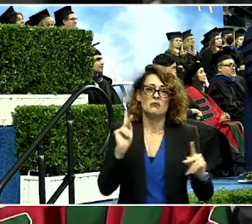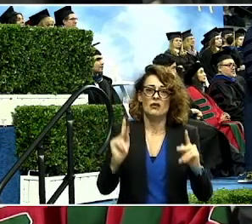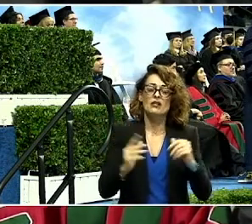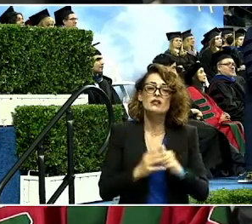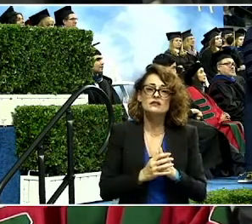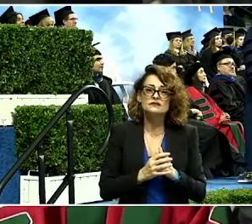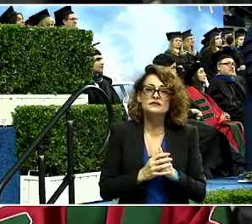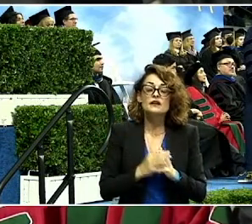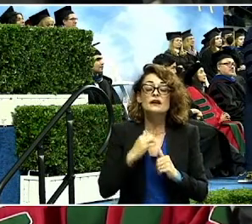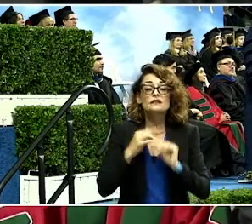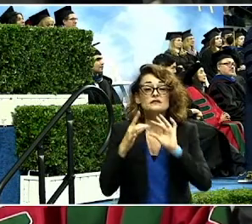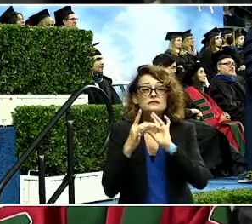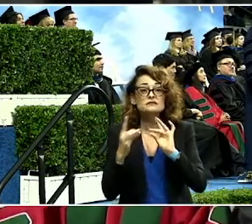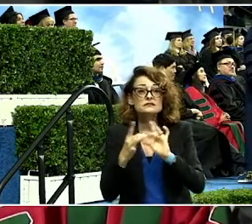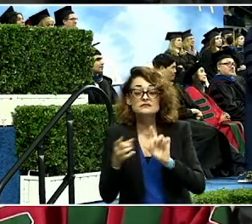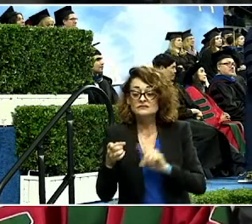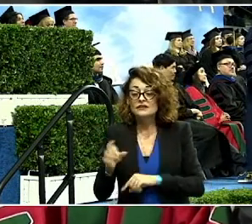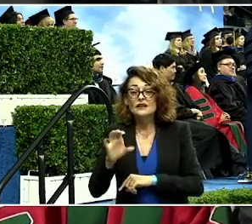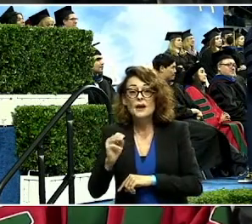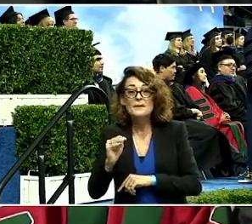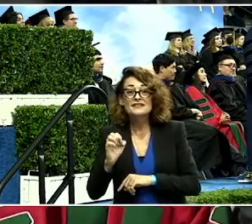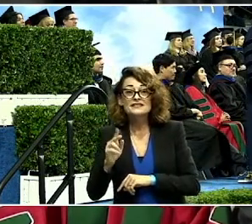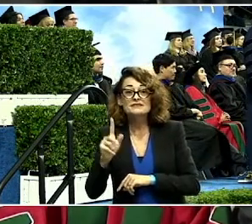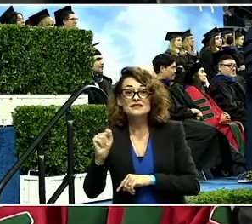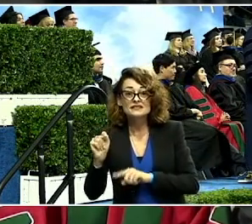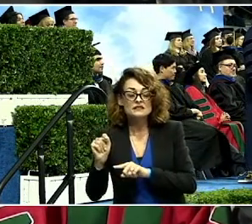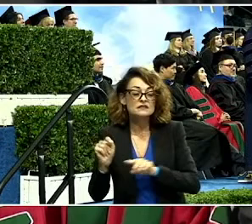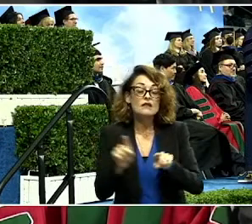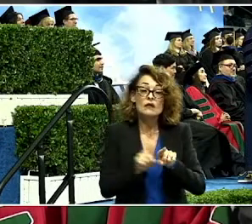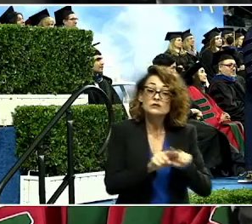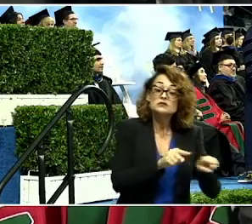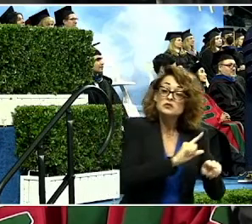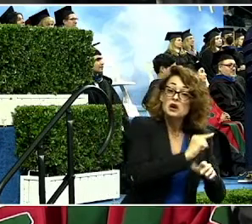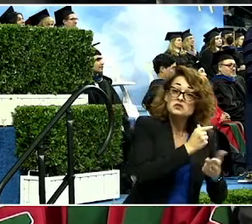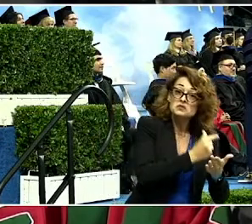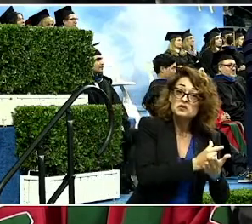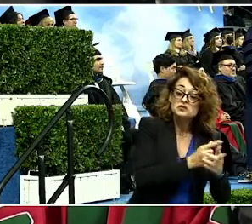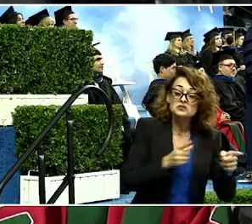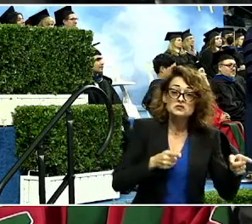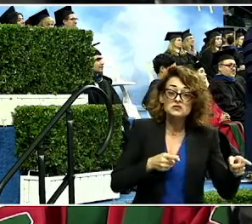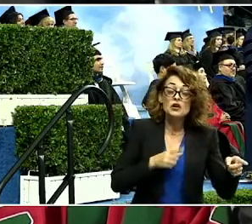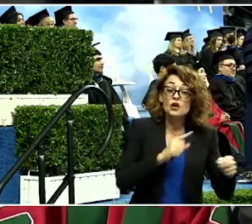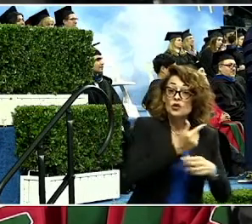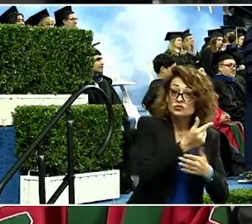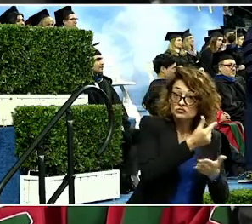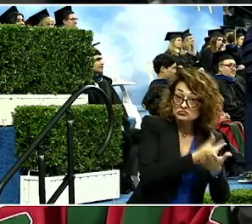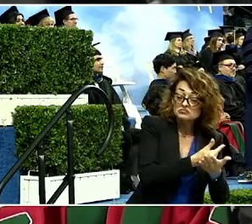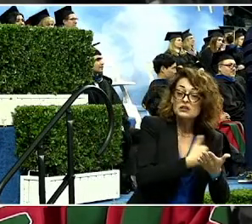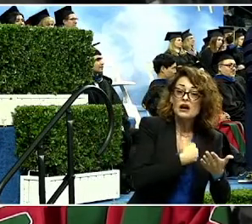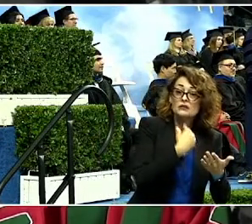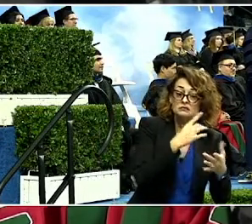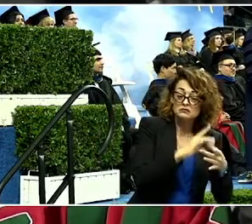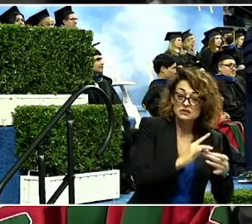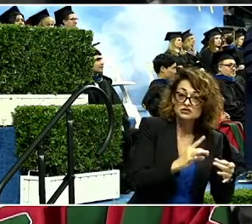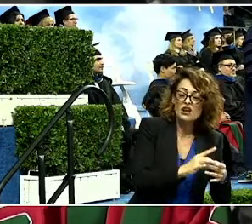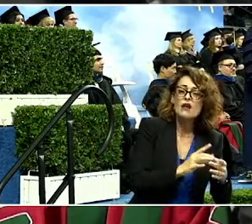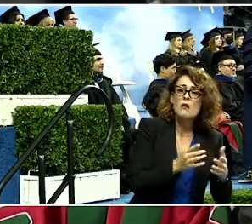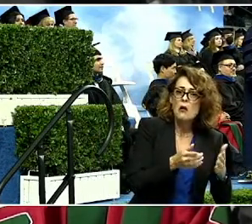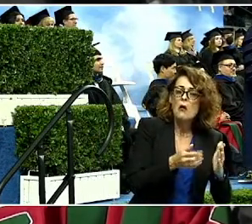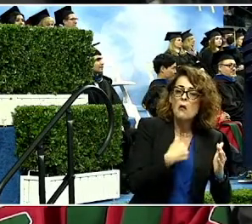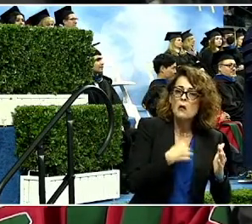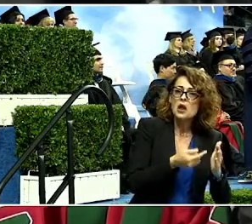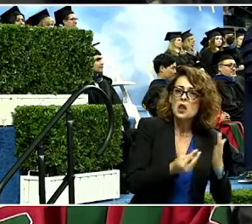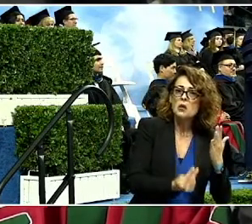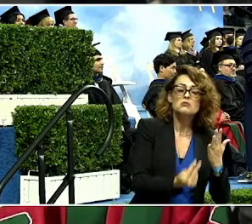the name Commencement, as well as the name Graduation. And while graduation, as I said, asks us to look back where you've